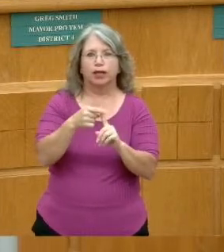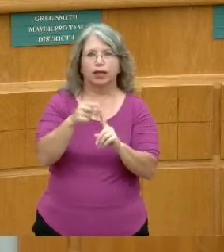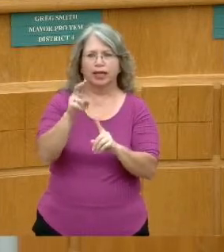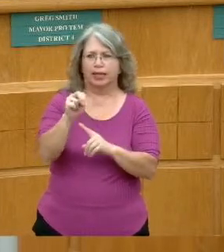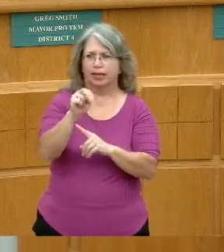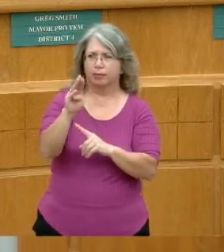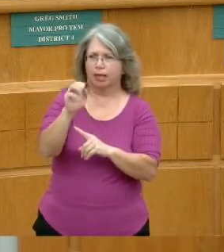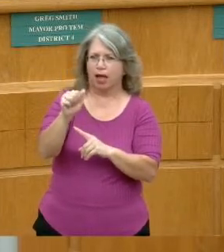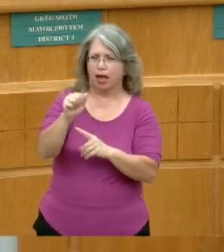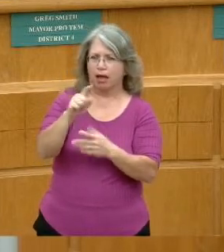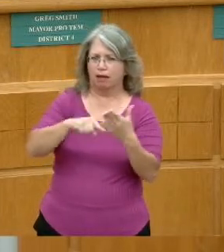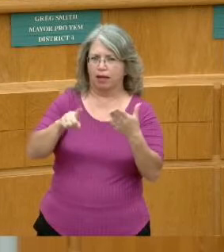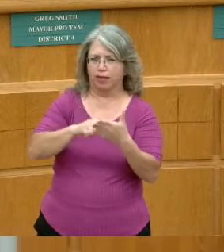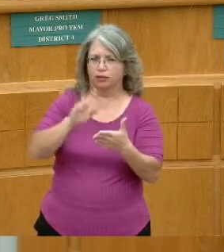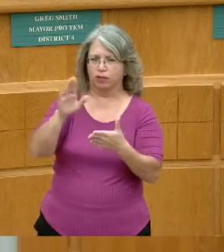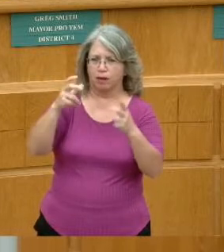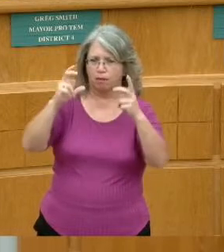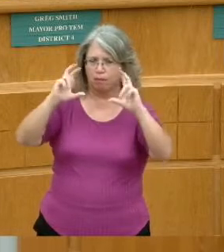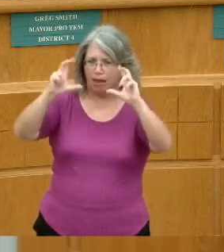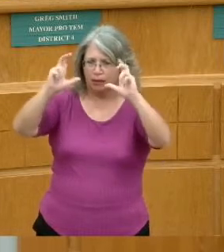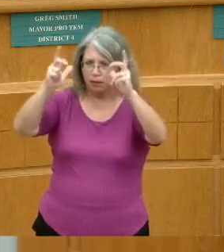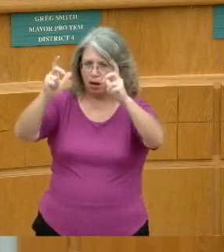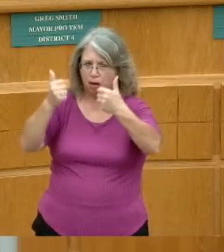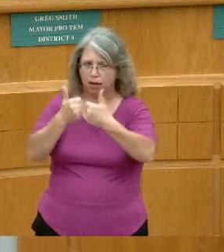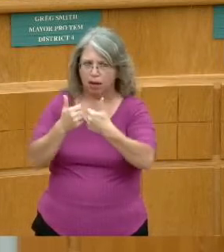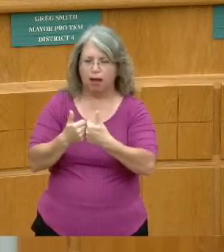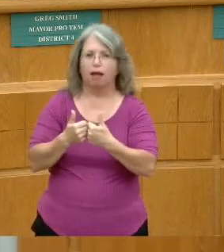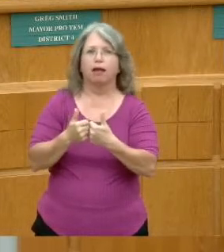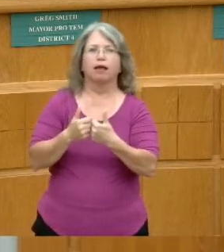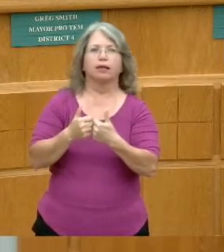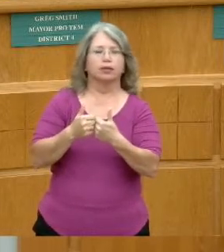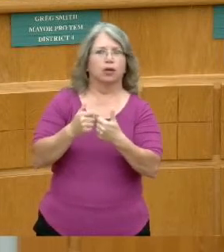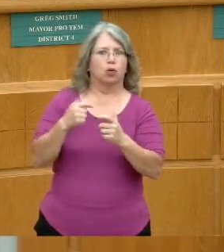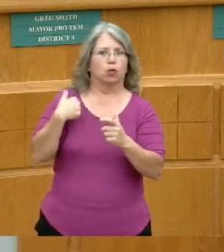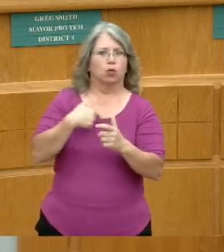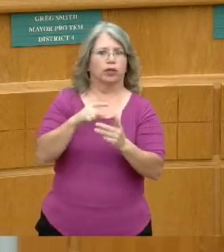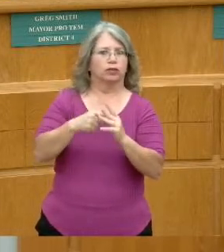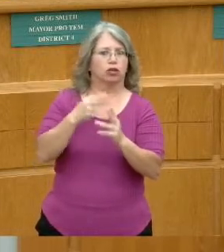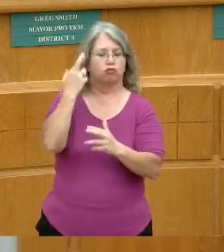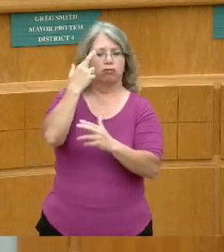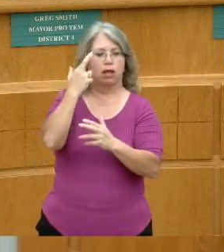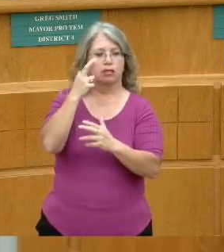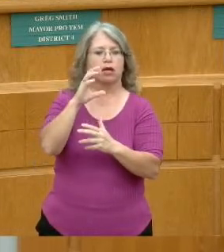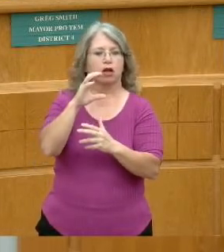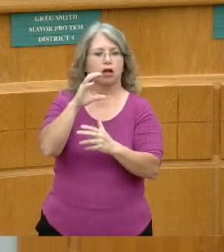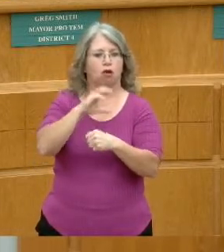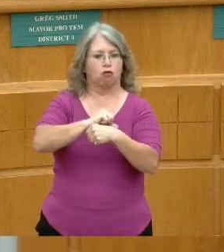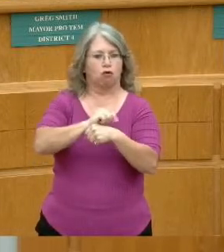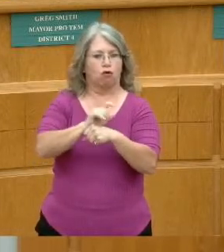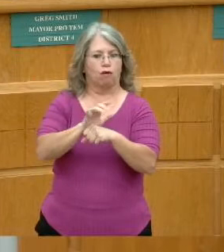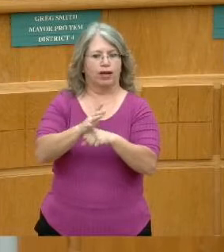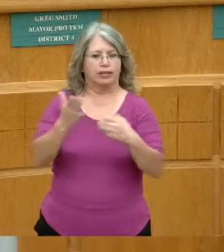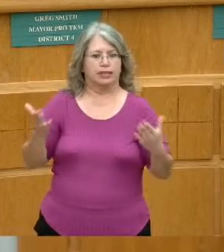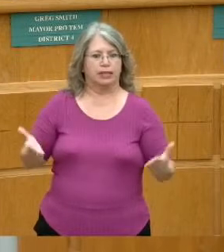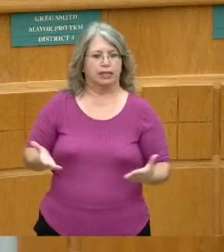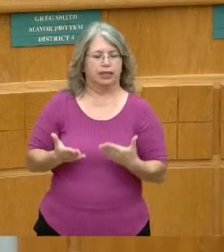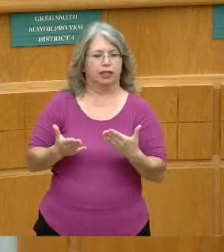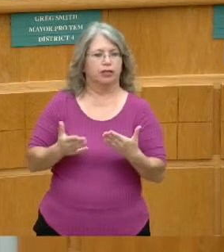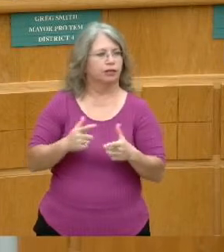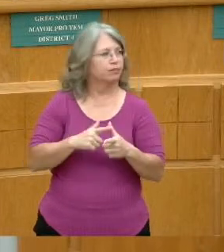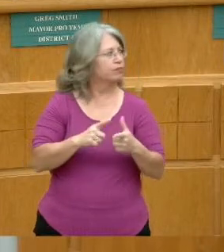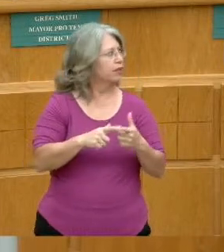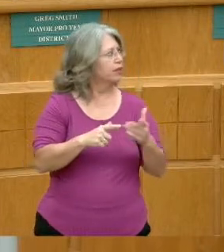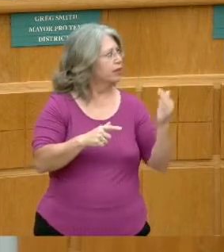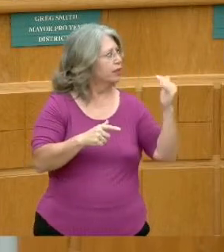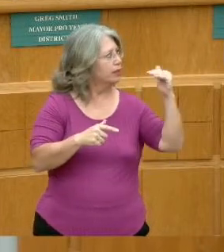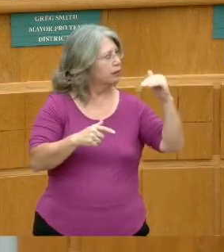that COVID-19 was here. Since then, hotel traffic dropped to a low around Easter weekend, and since then has